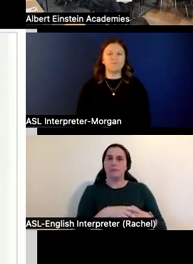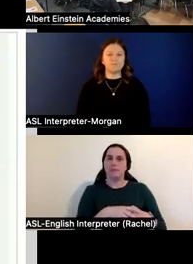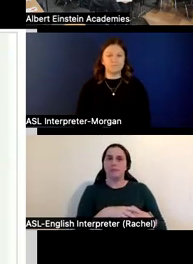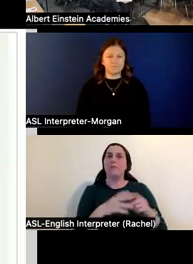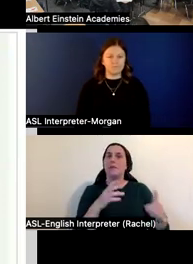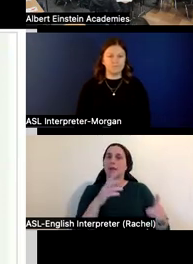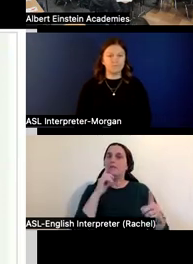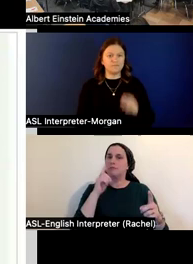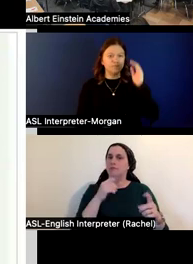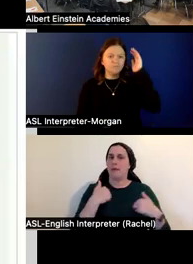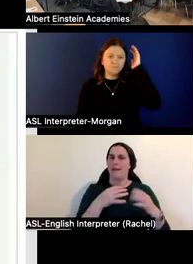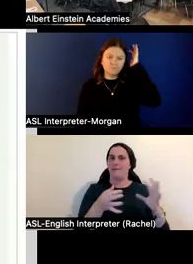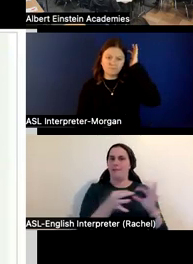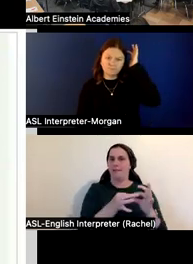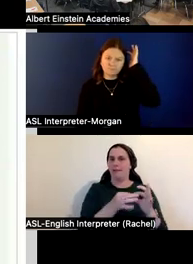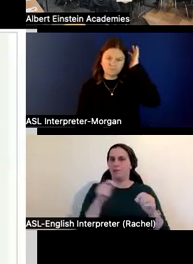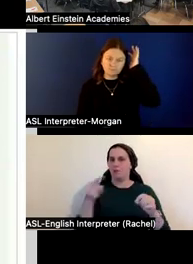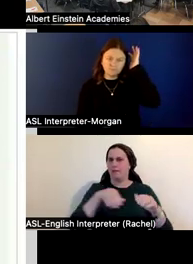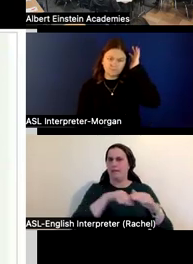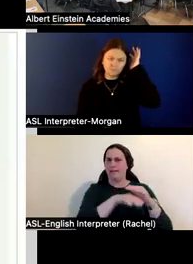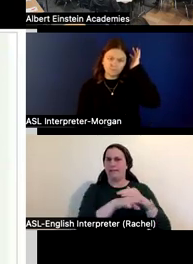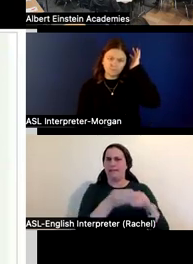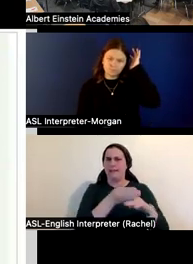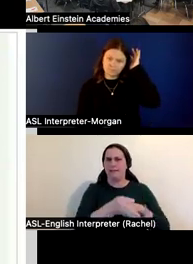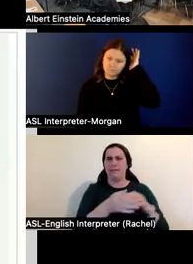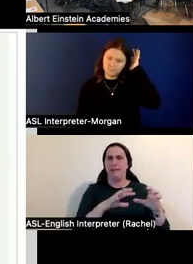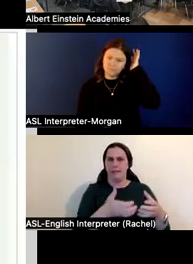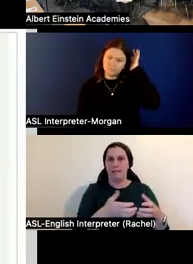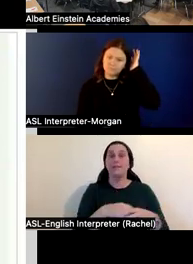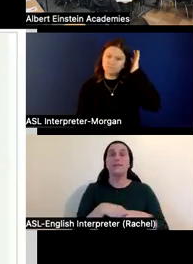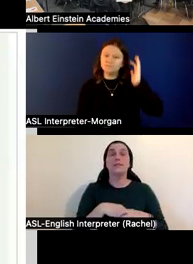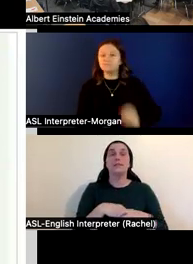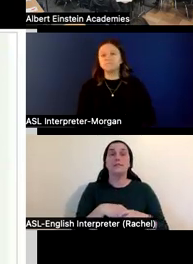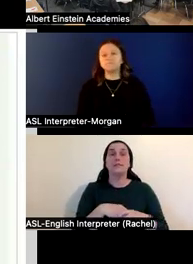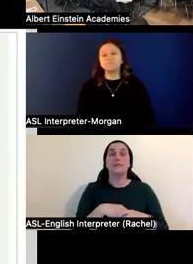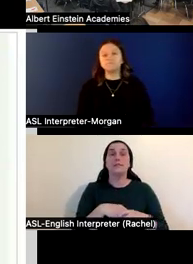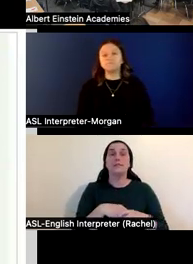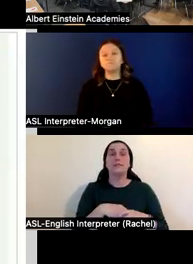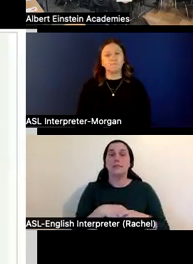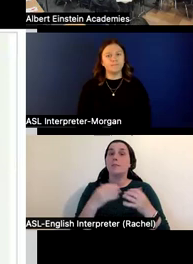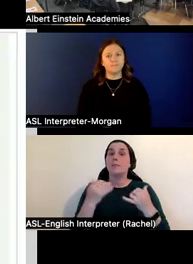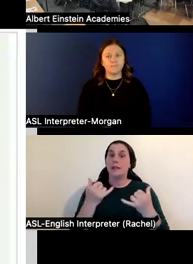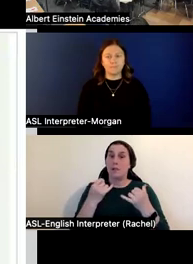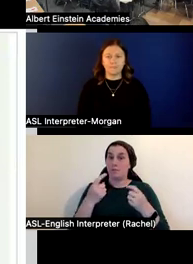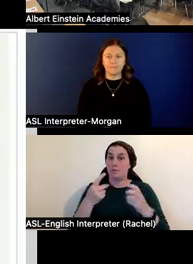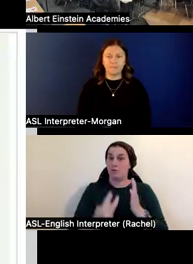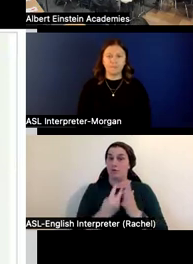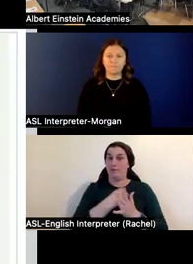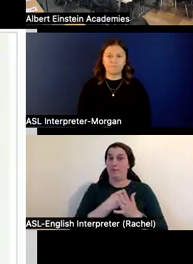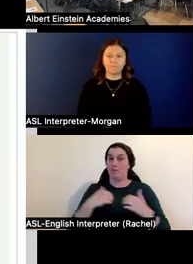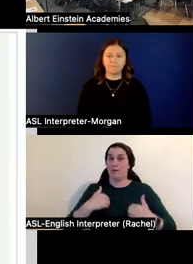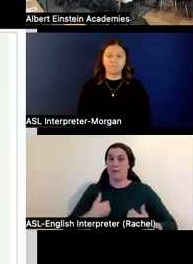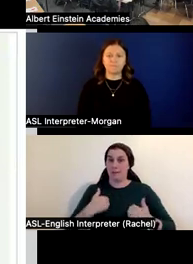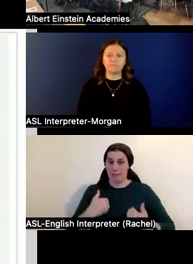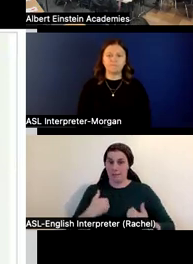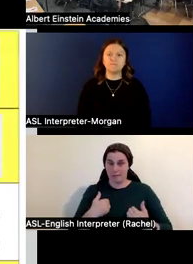that after. That's just for us, just go through those animals. Again, we're gonna do the same thing. I'm